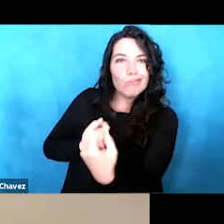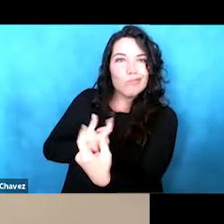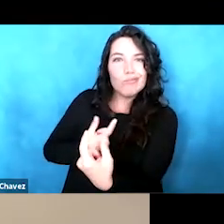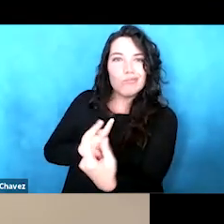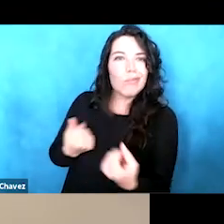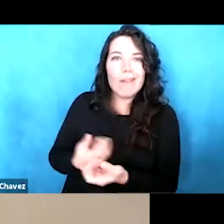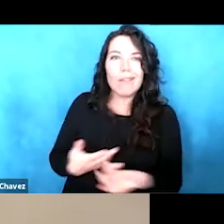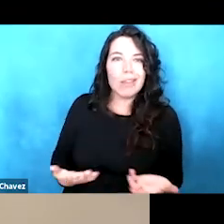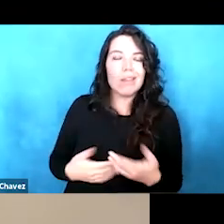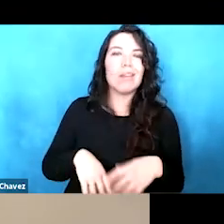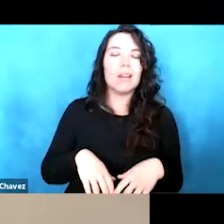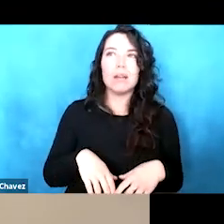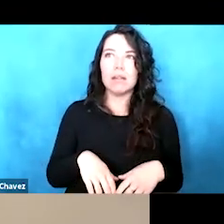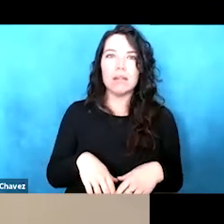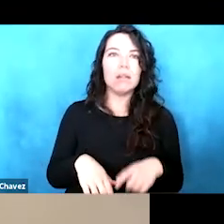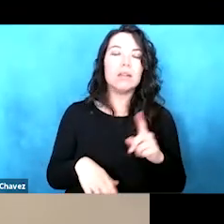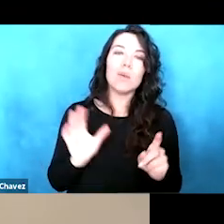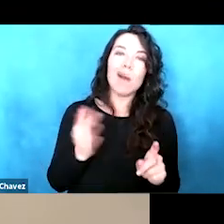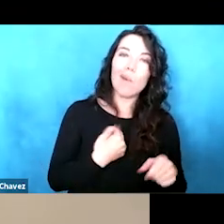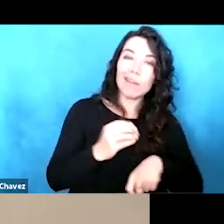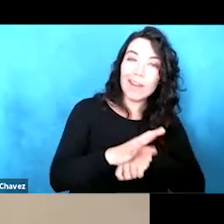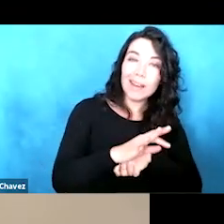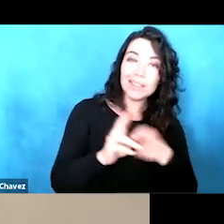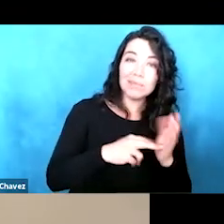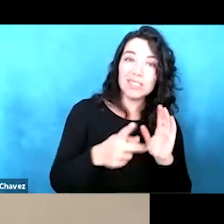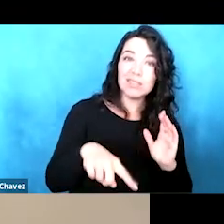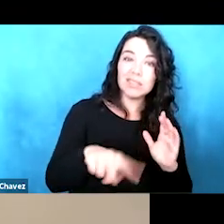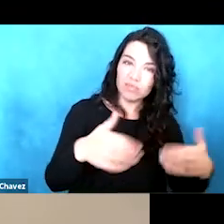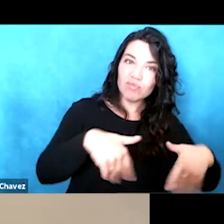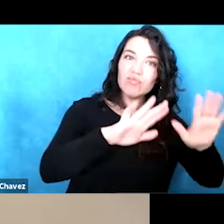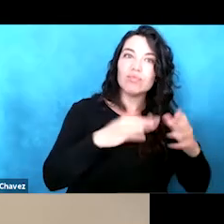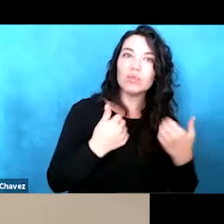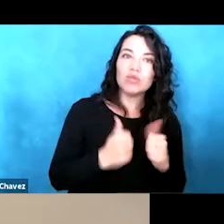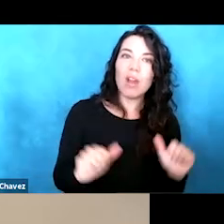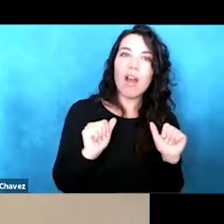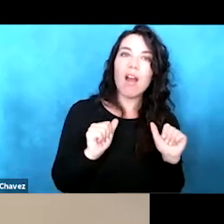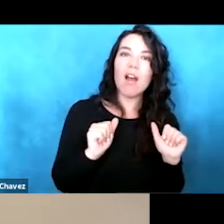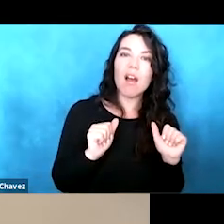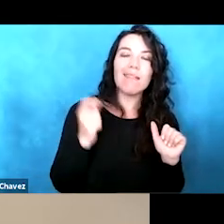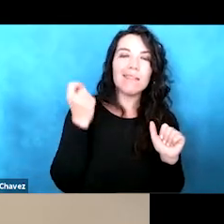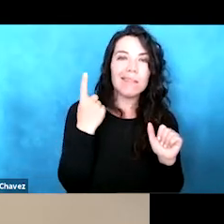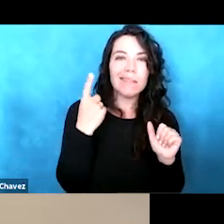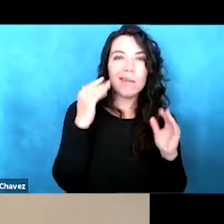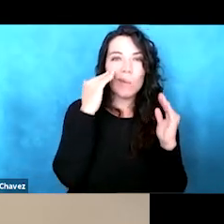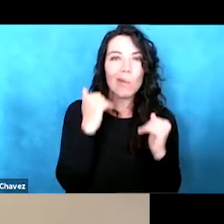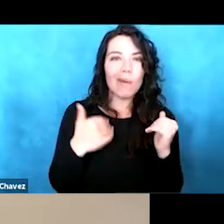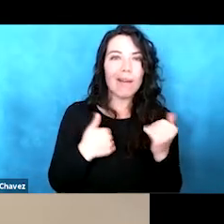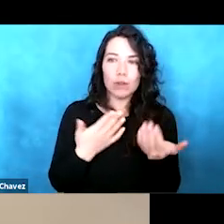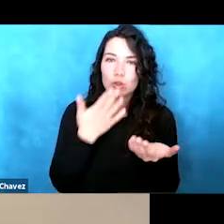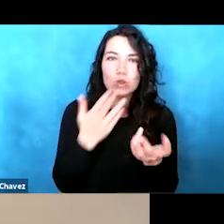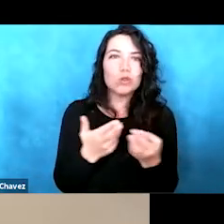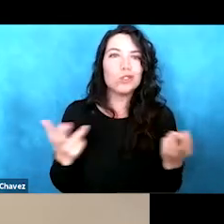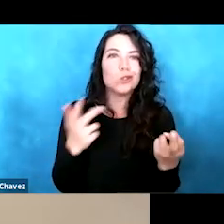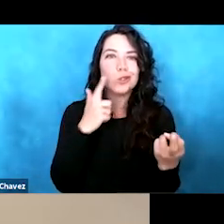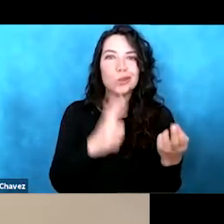is always to try and just make sure you have the adequate human resource to provide the support to your